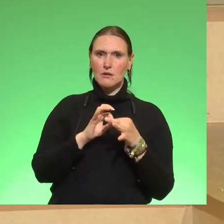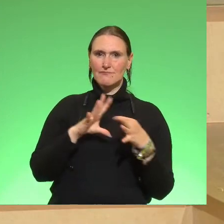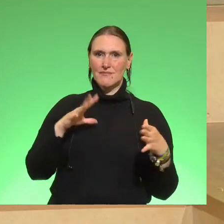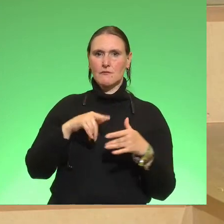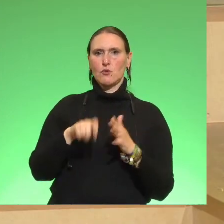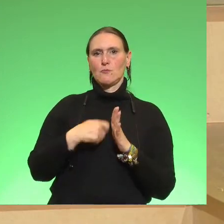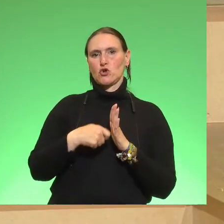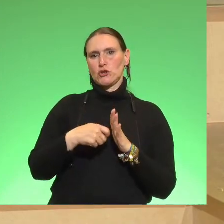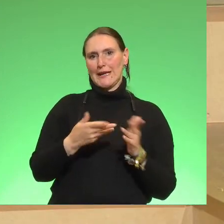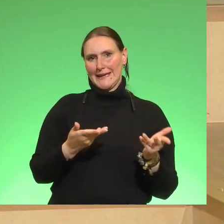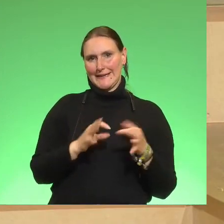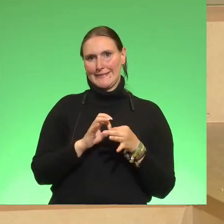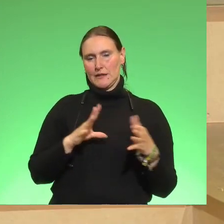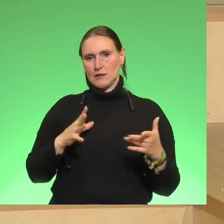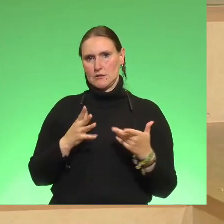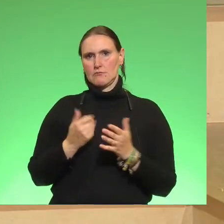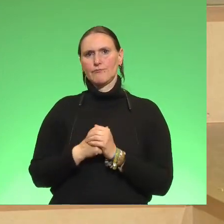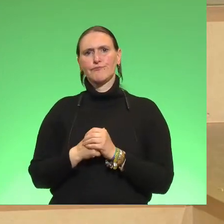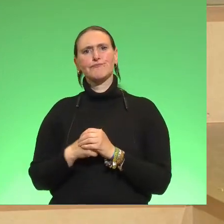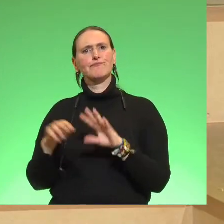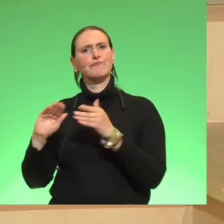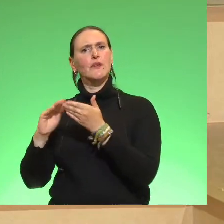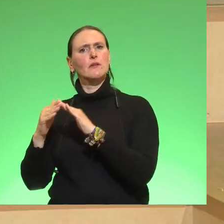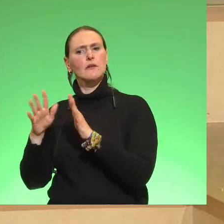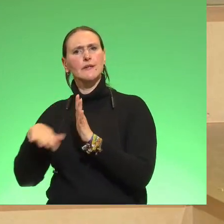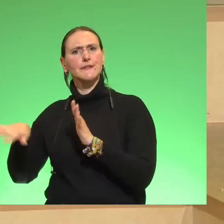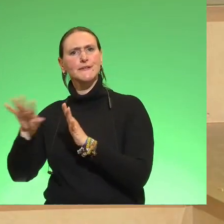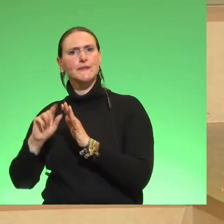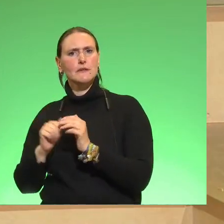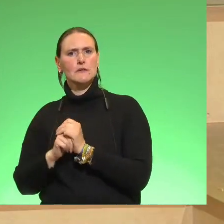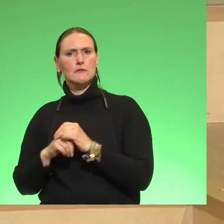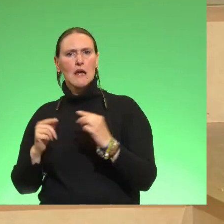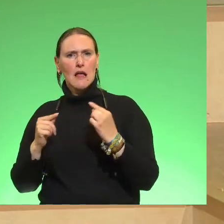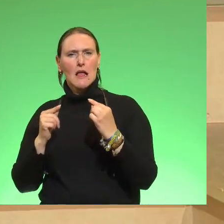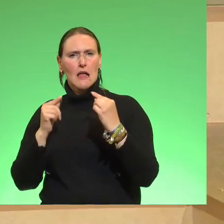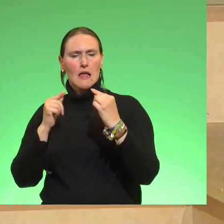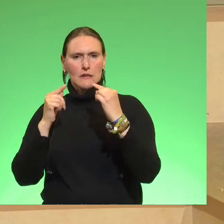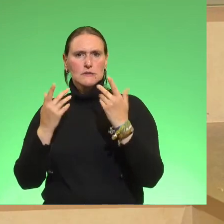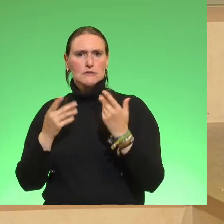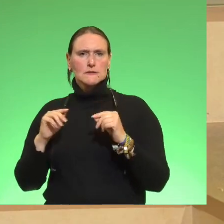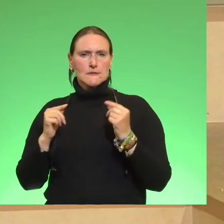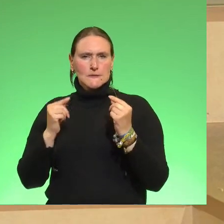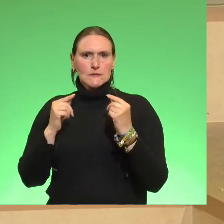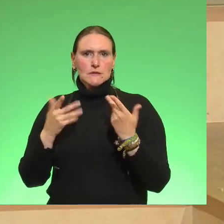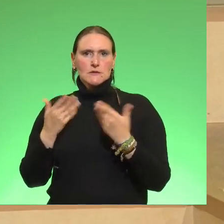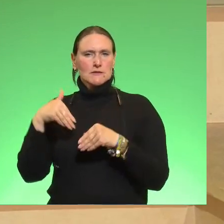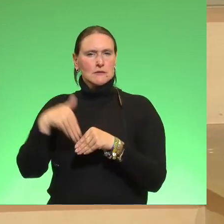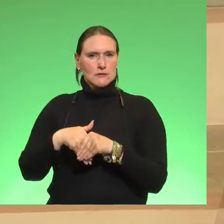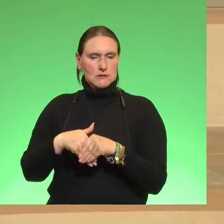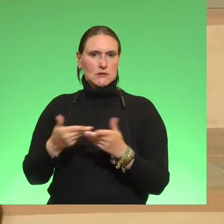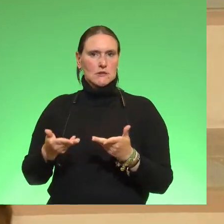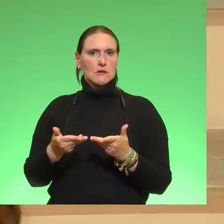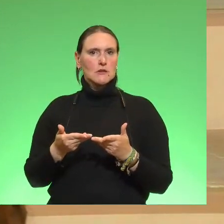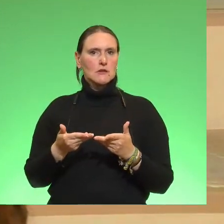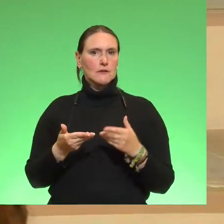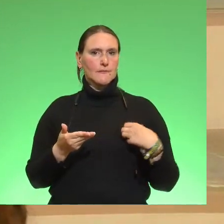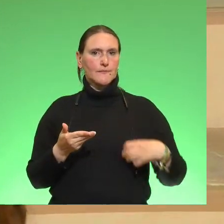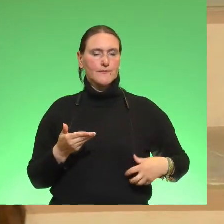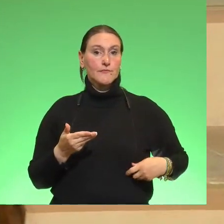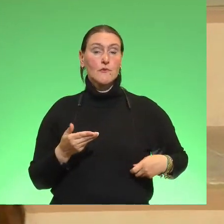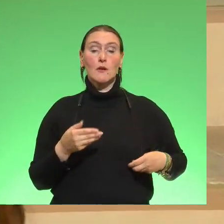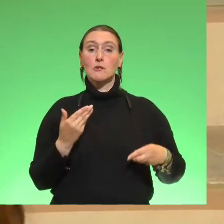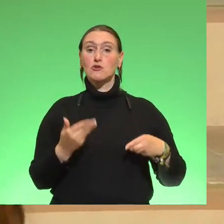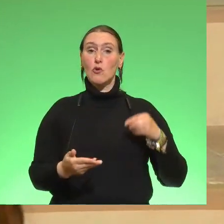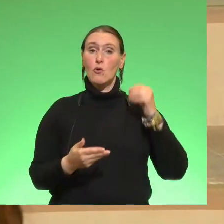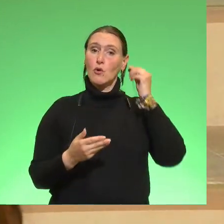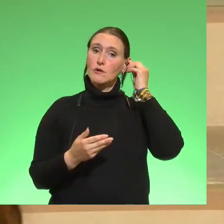project. The curators and artistic community have to be confined to be mere content providers, and it's not only happening in this case,